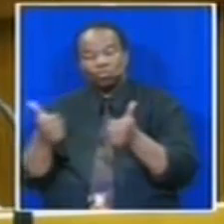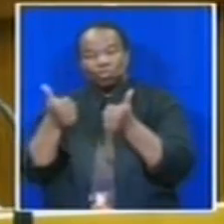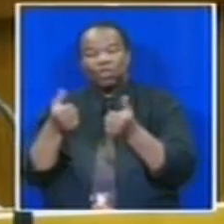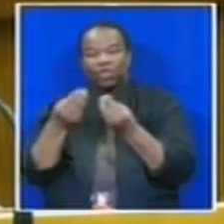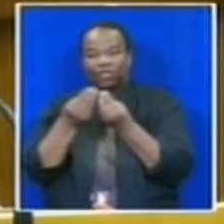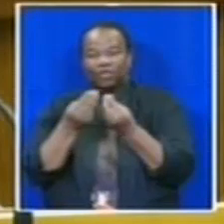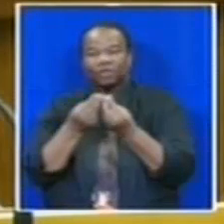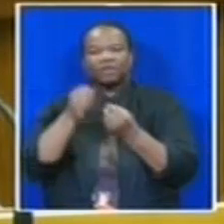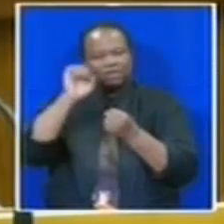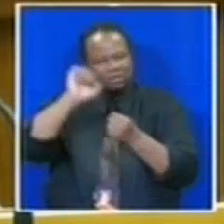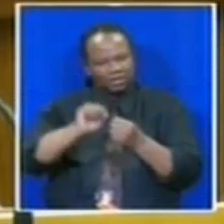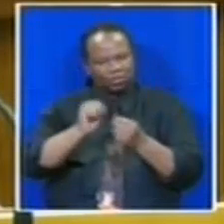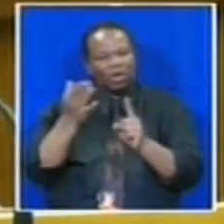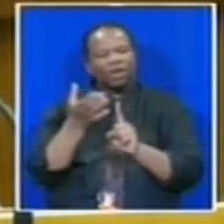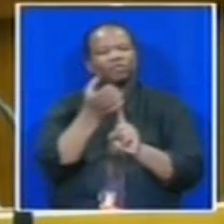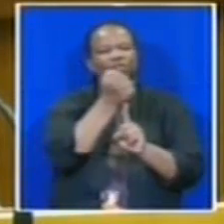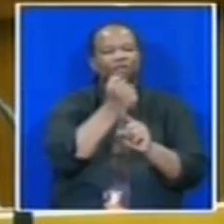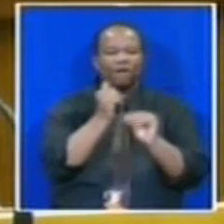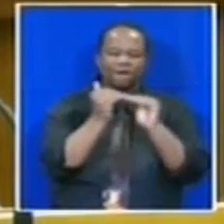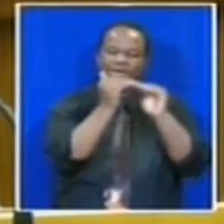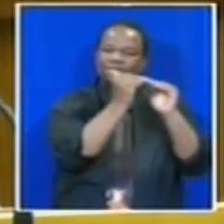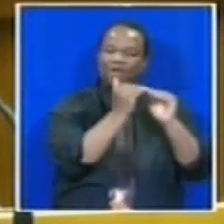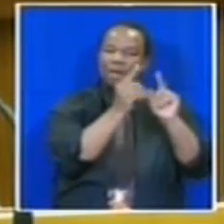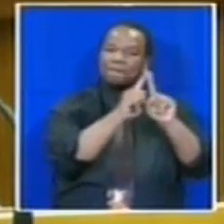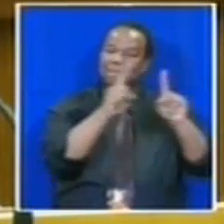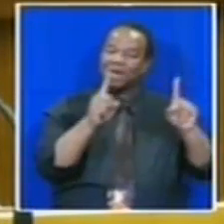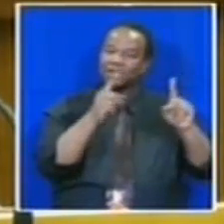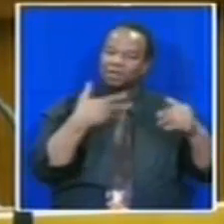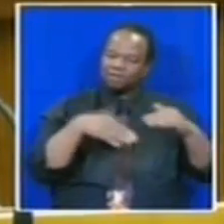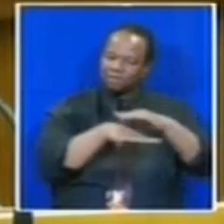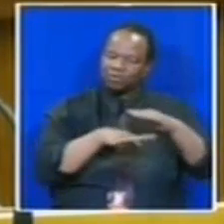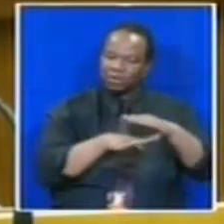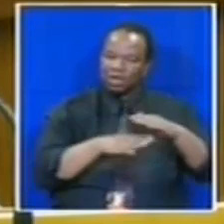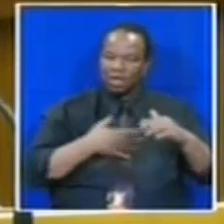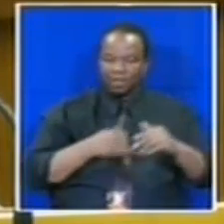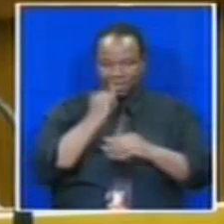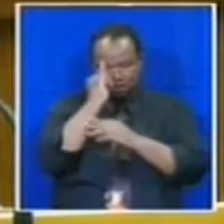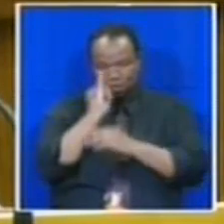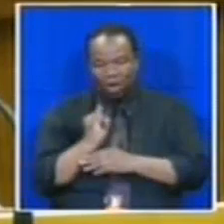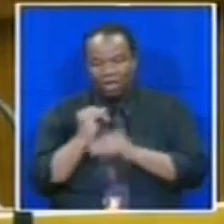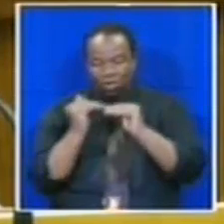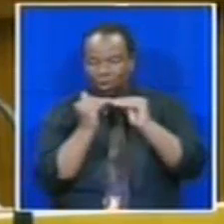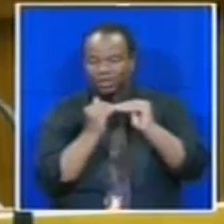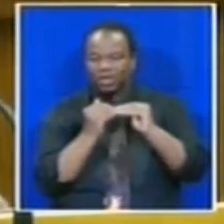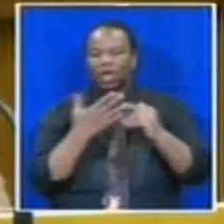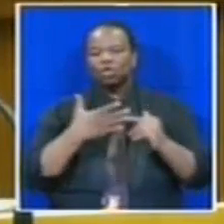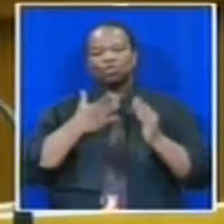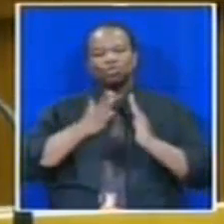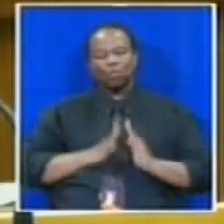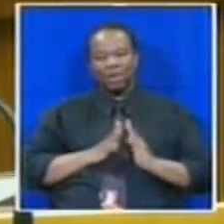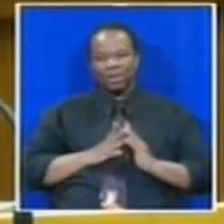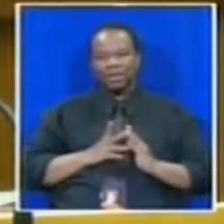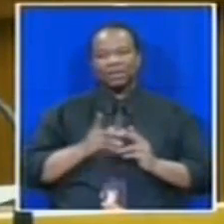just and fair society founded on human dignity and equality. Our Constitution binds us as citizens,